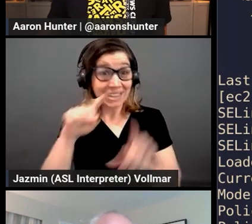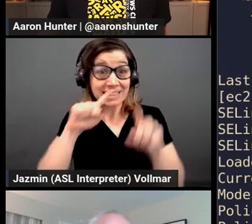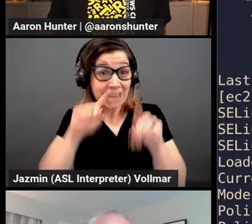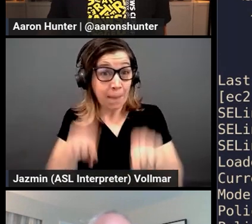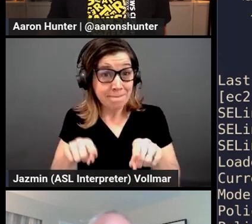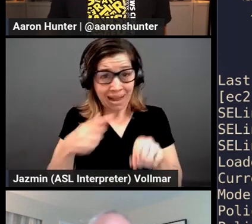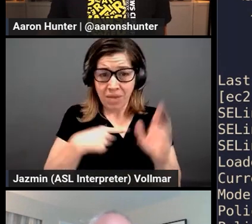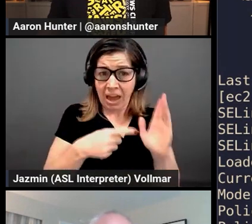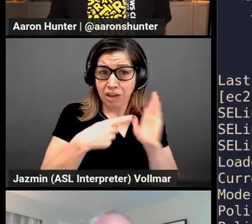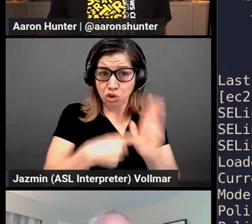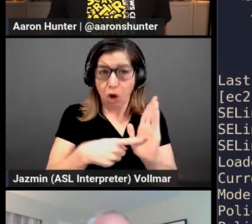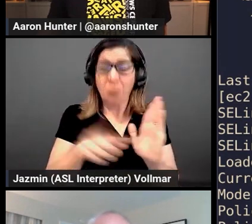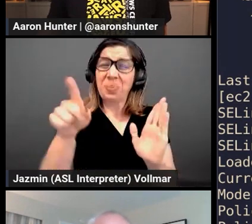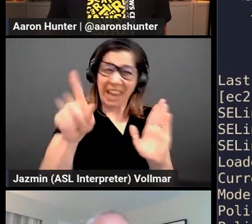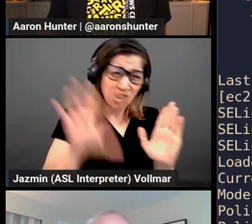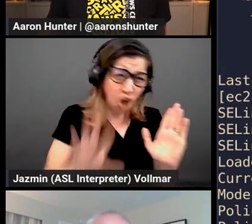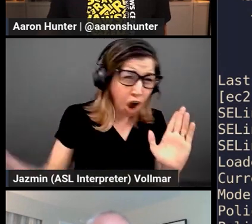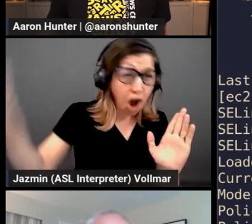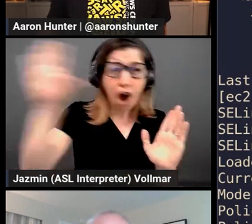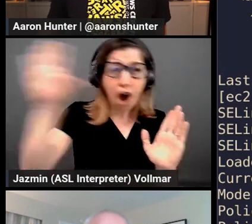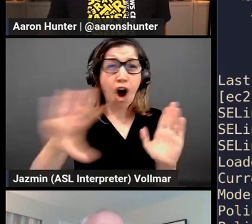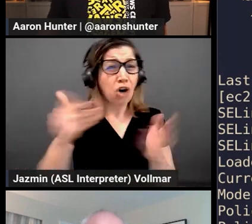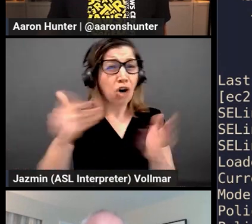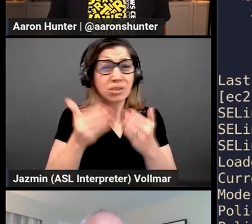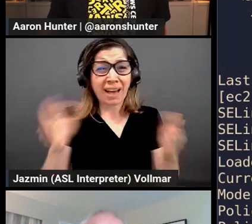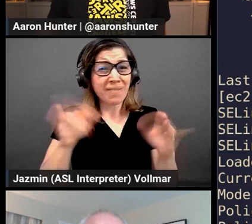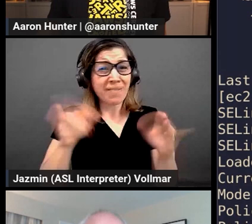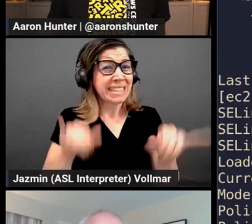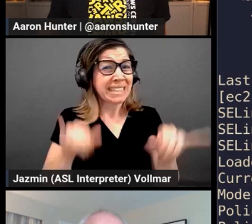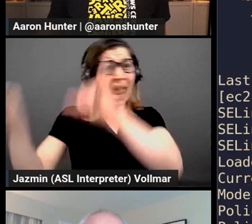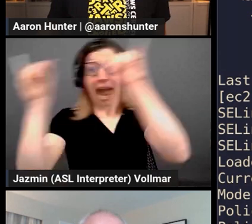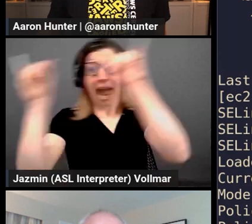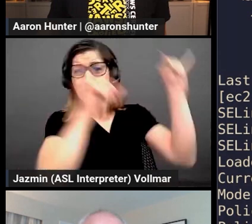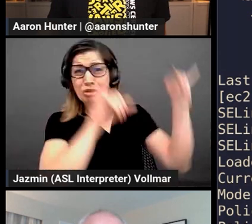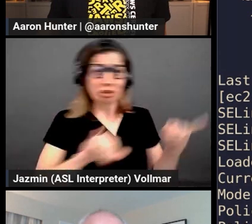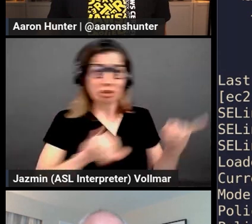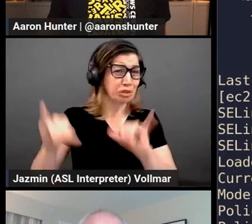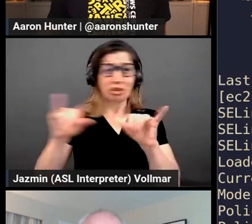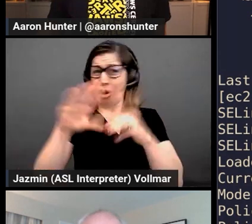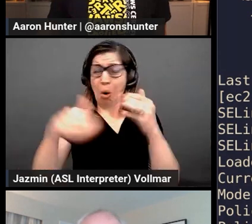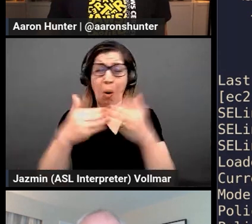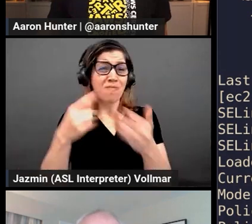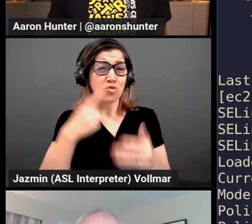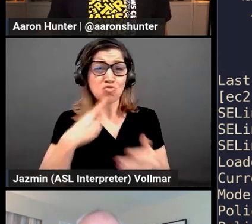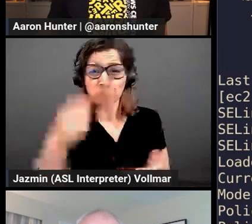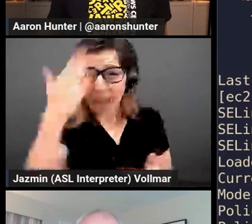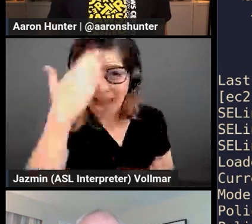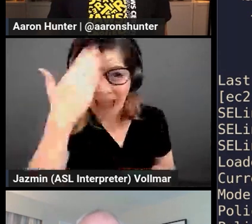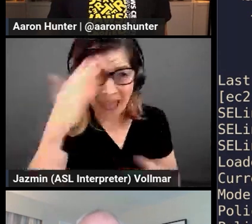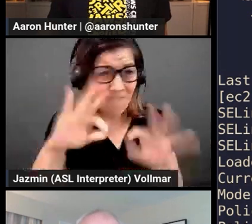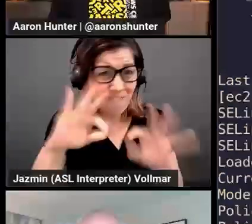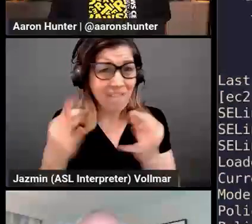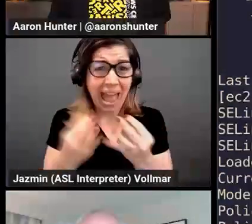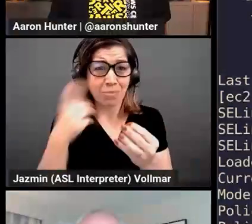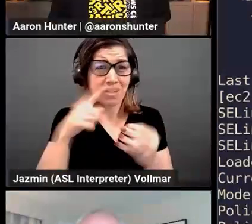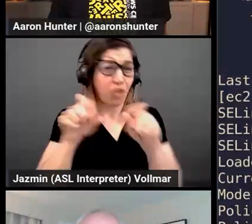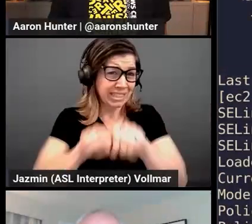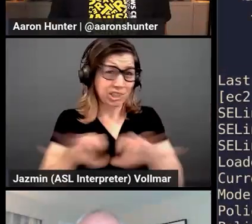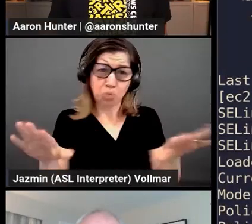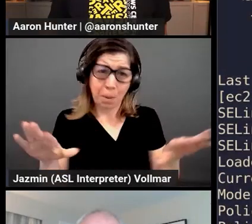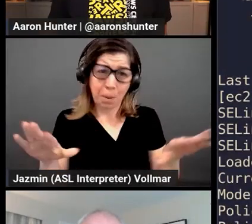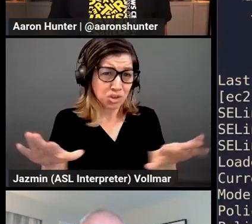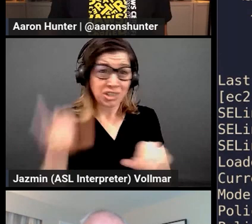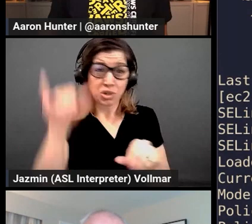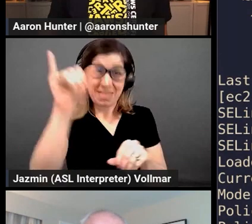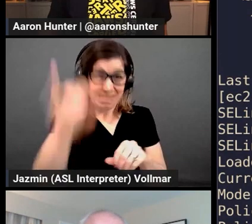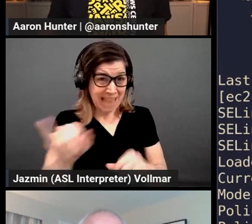is all stuff this is standard across all of the sort of Red Hat family of distributions. So that sort of